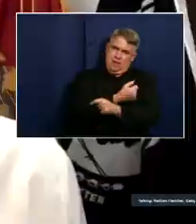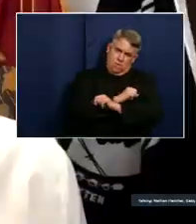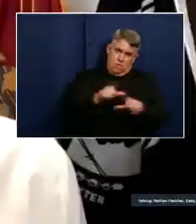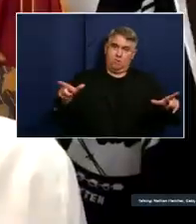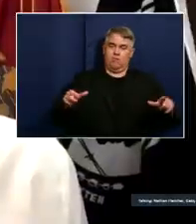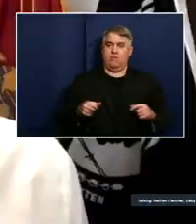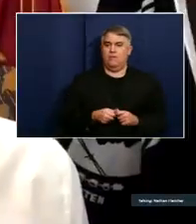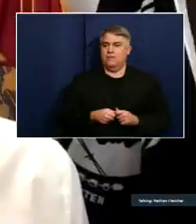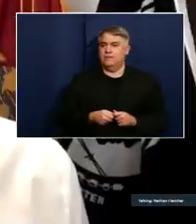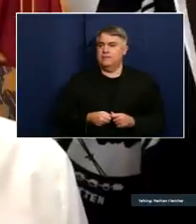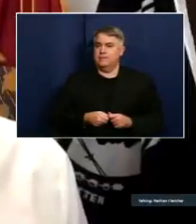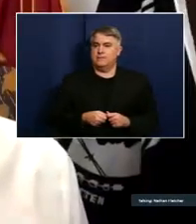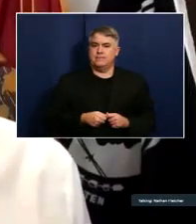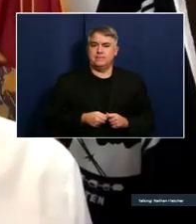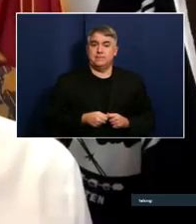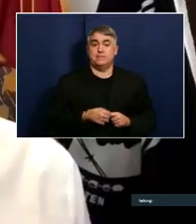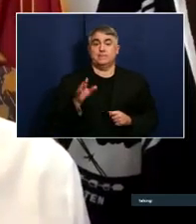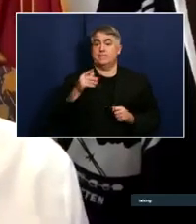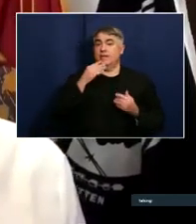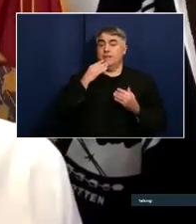Thank you. Let's go to our next question.